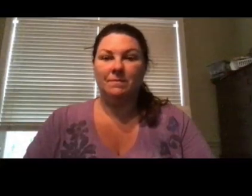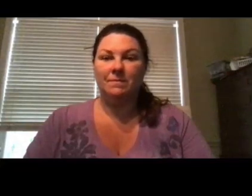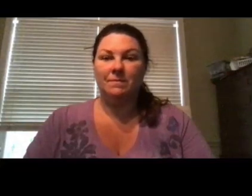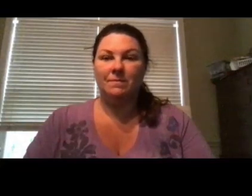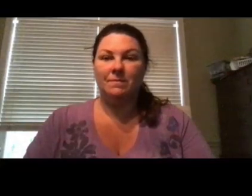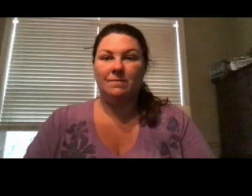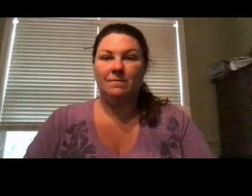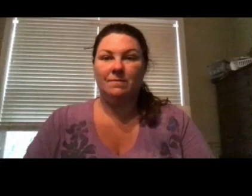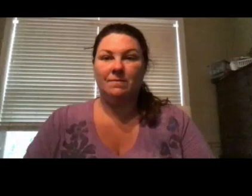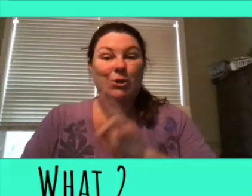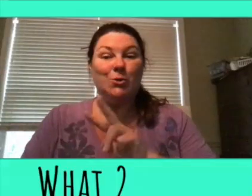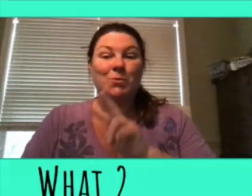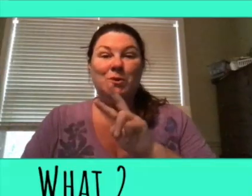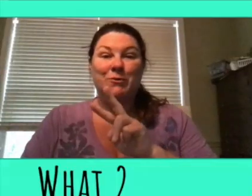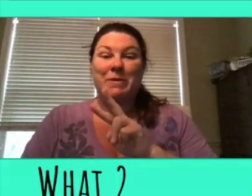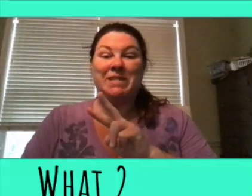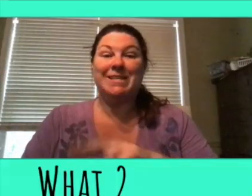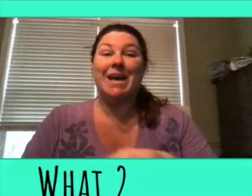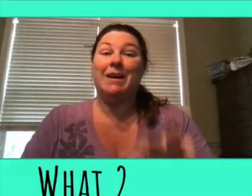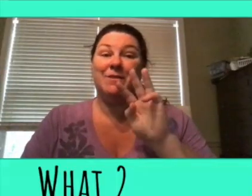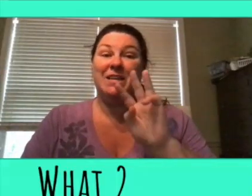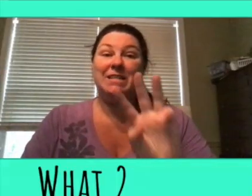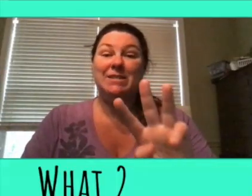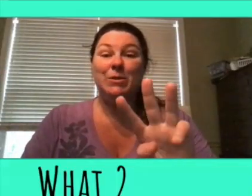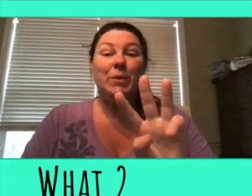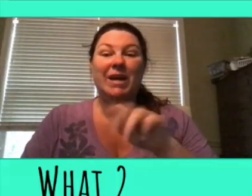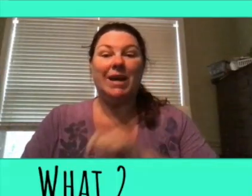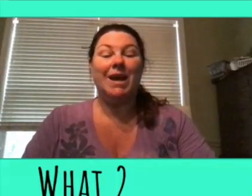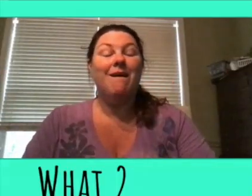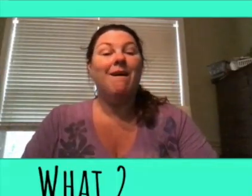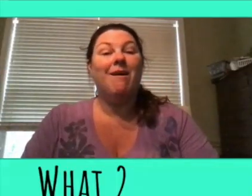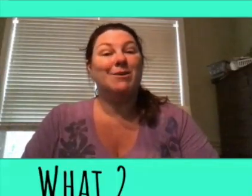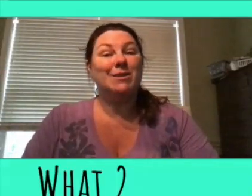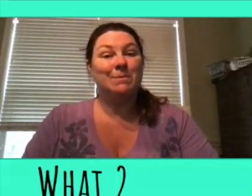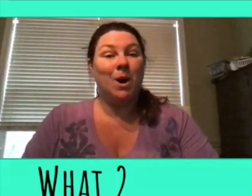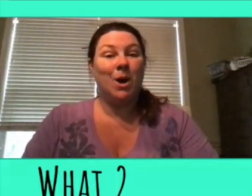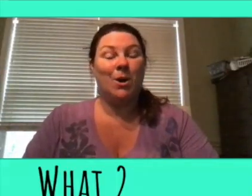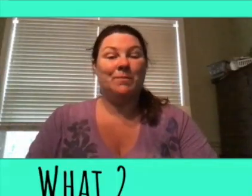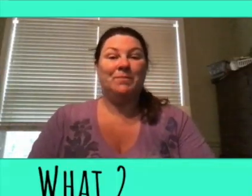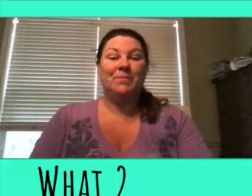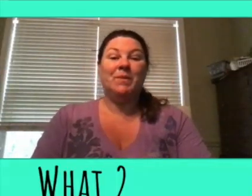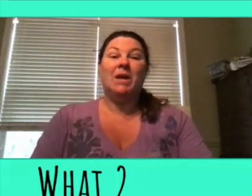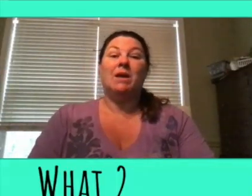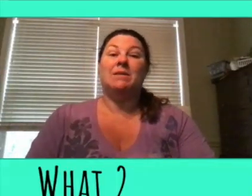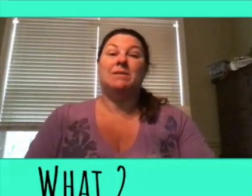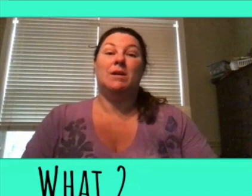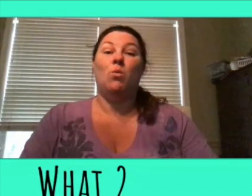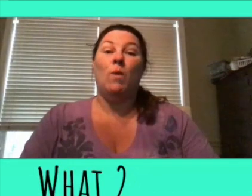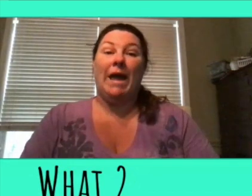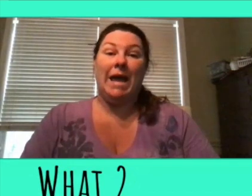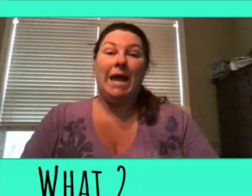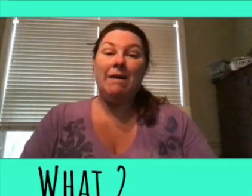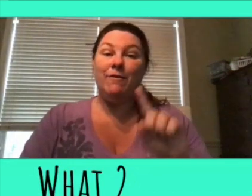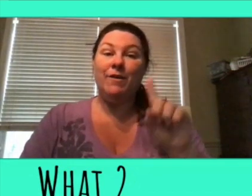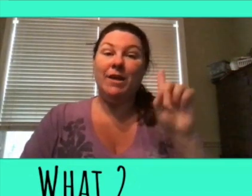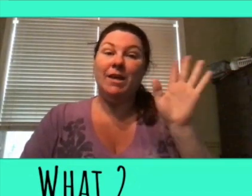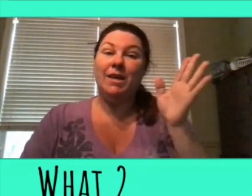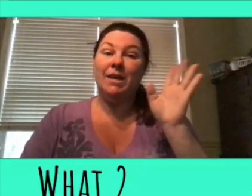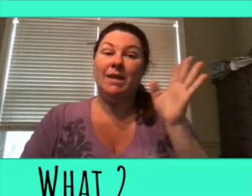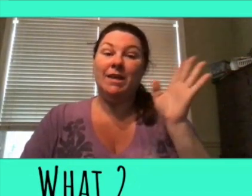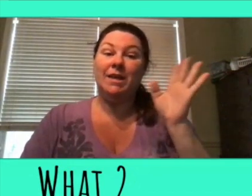So what two movements out of these three are small? Is it a